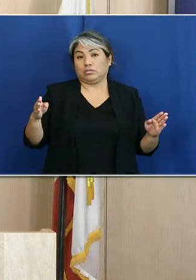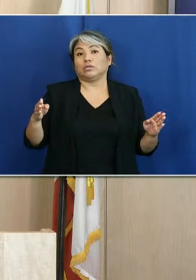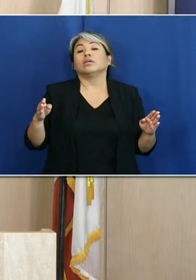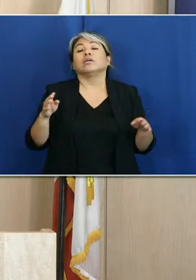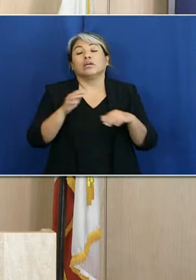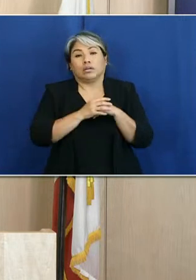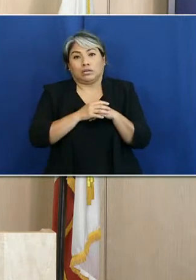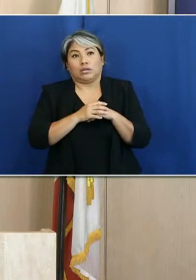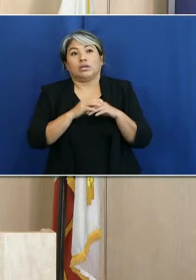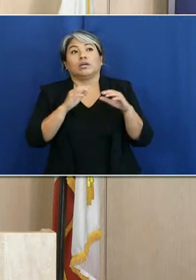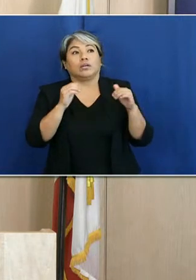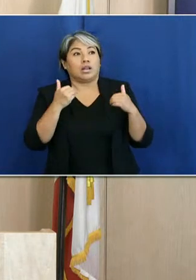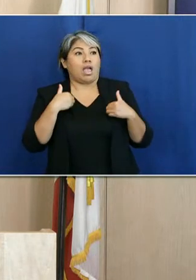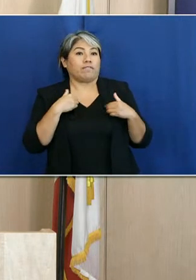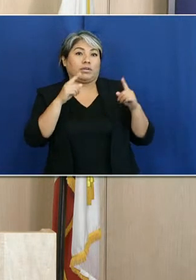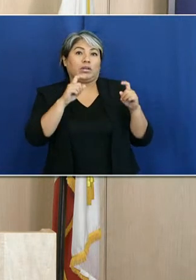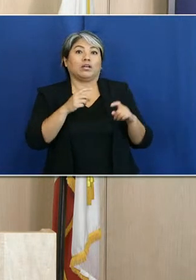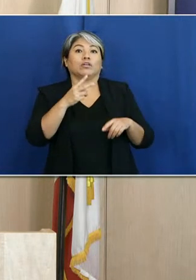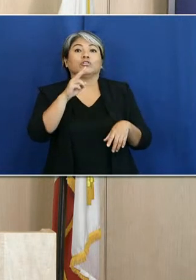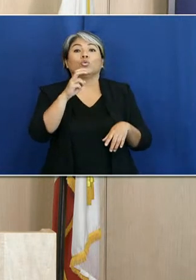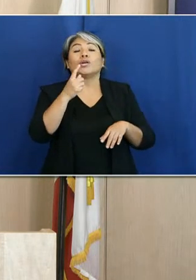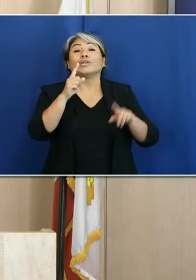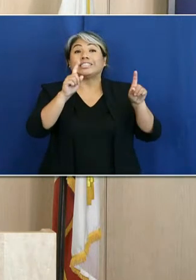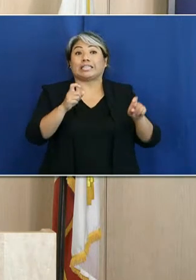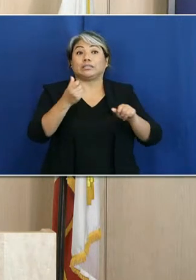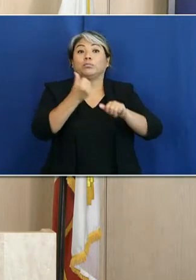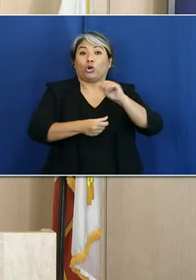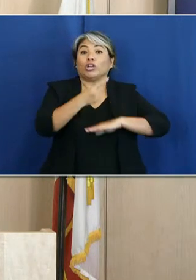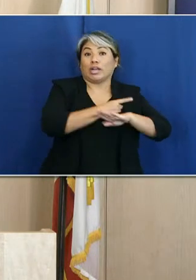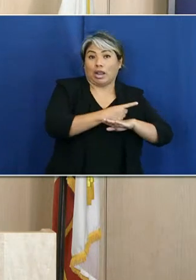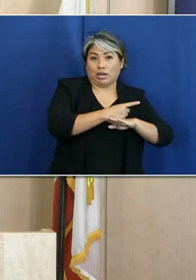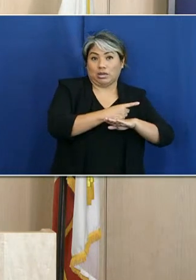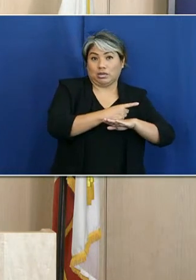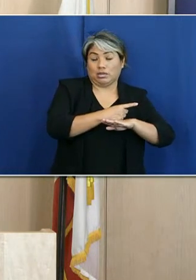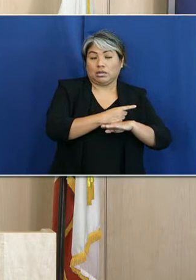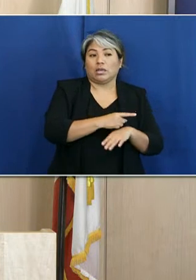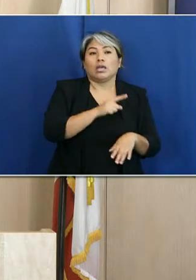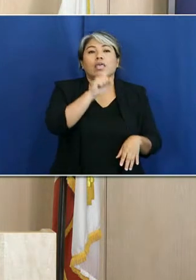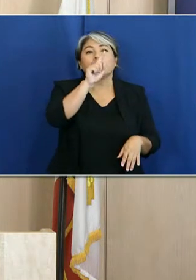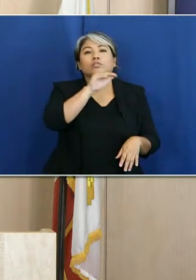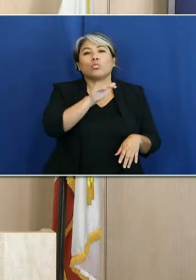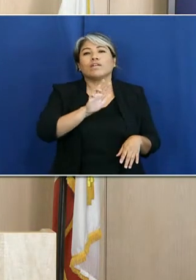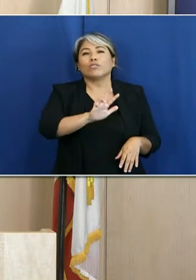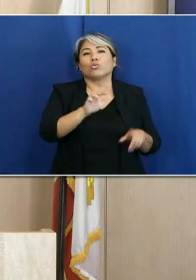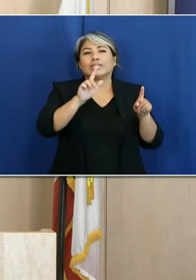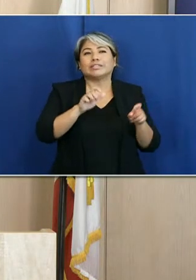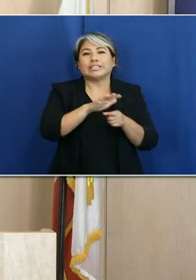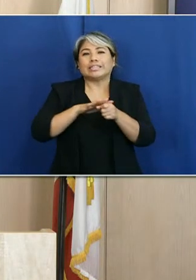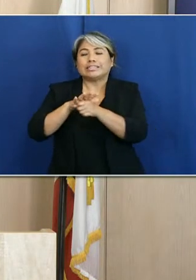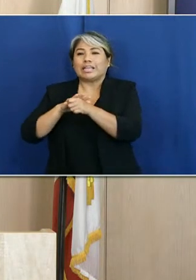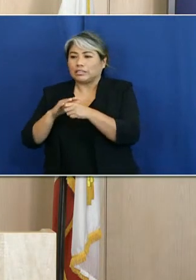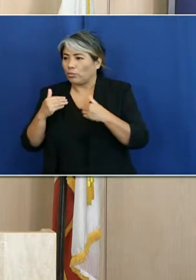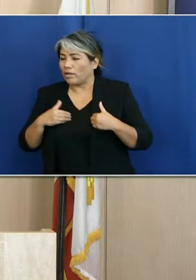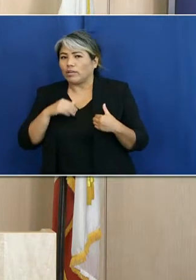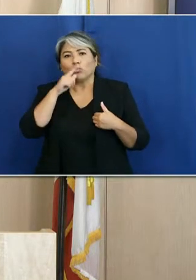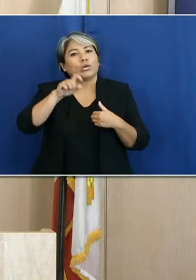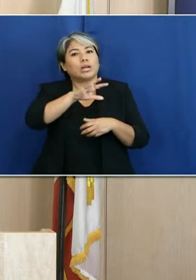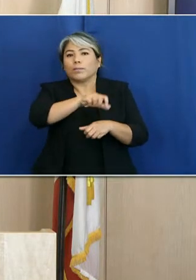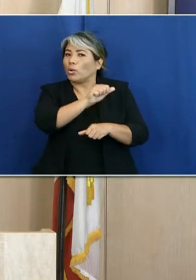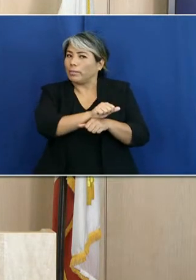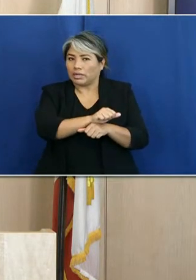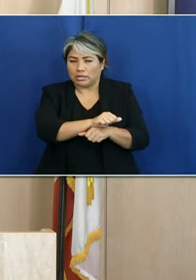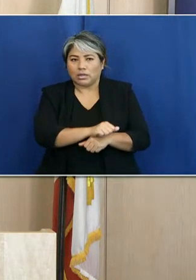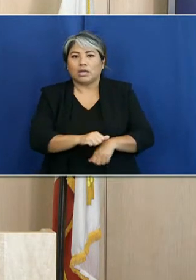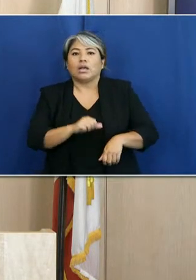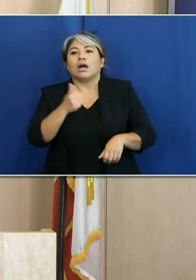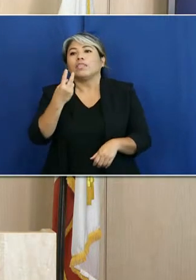can accommodate up to 200 tests per day. That's one of 3 testing sites that we have where you do not need an appointment. The other